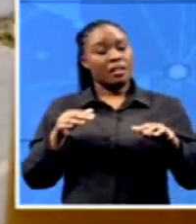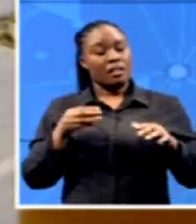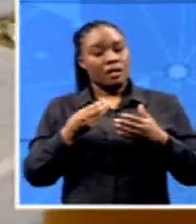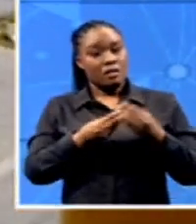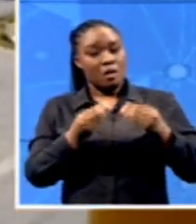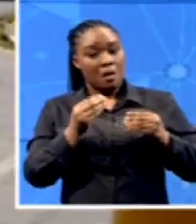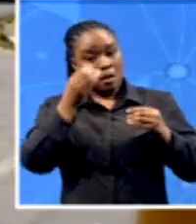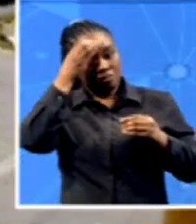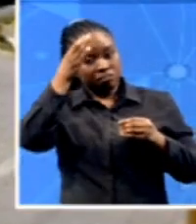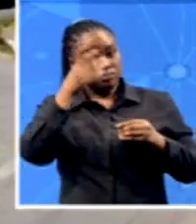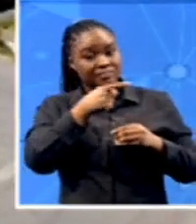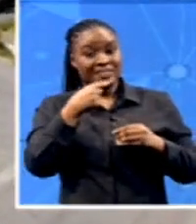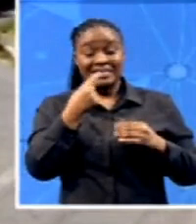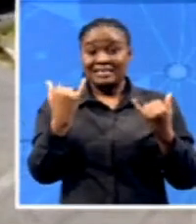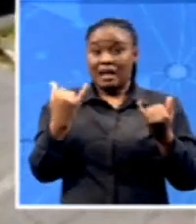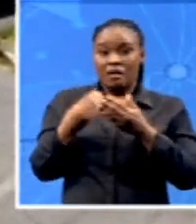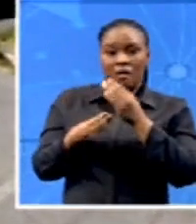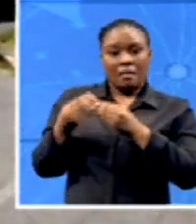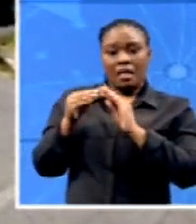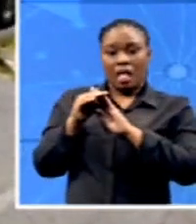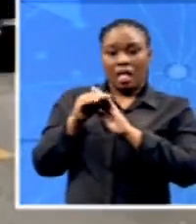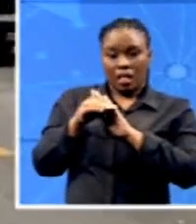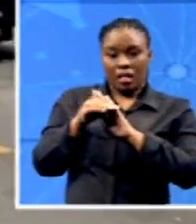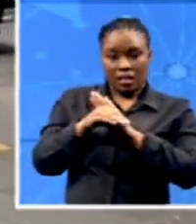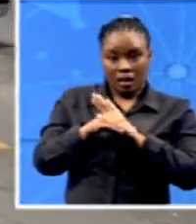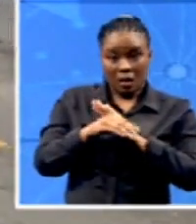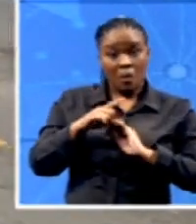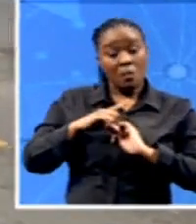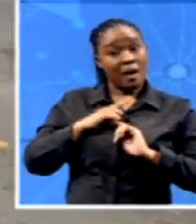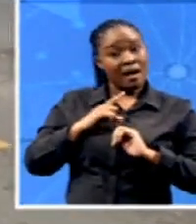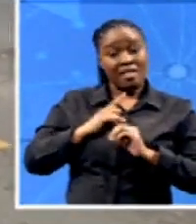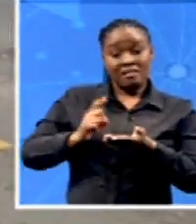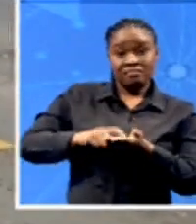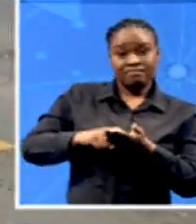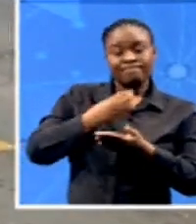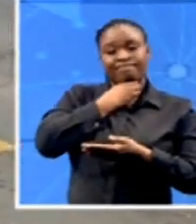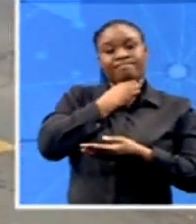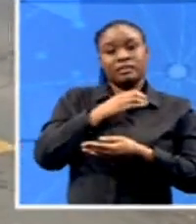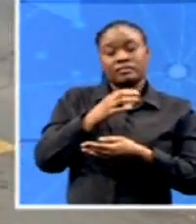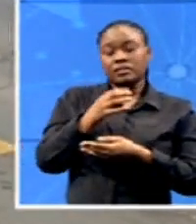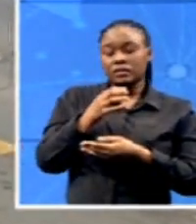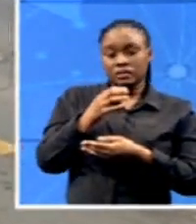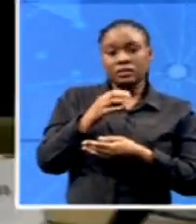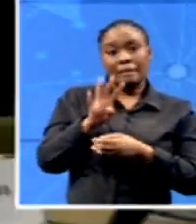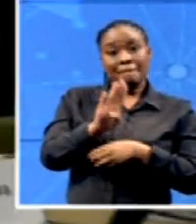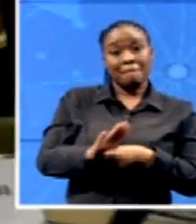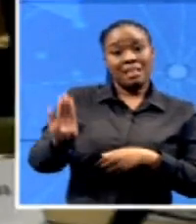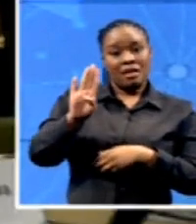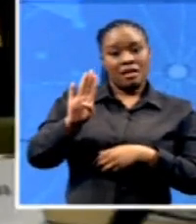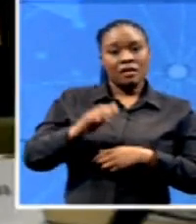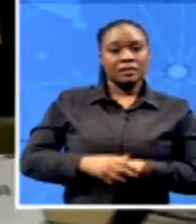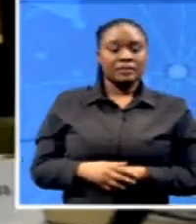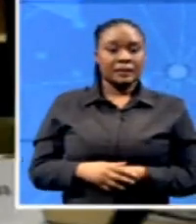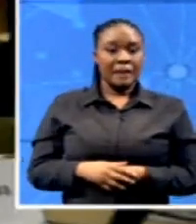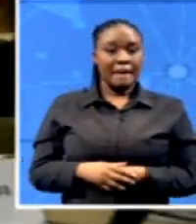immediate plans to plug the 14-year electricity deficit fail to materialize. Meanwhile, the power utility met